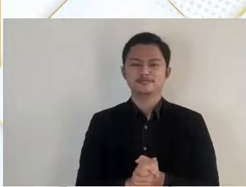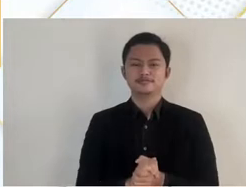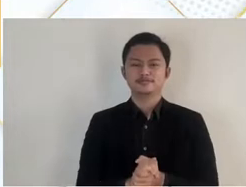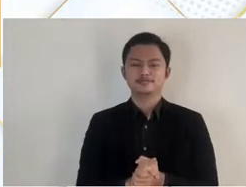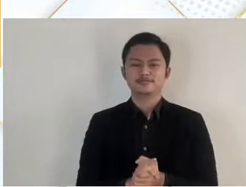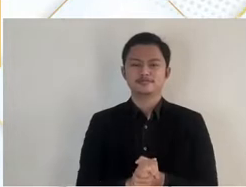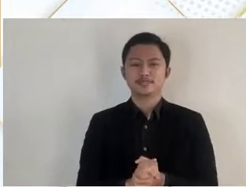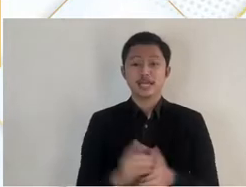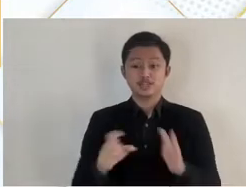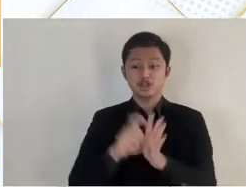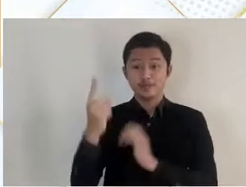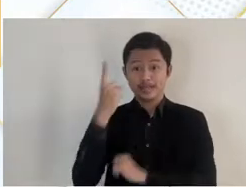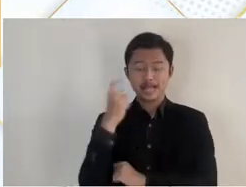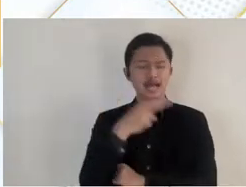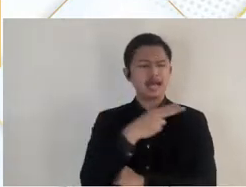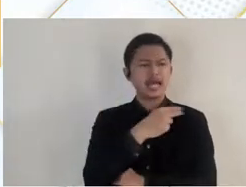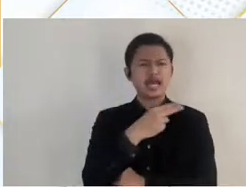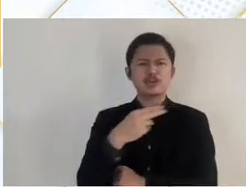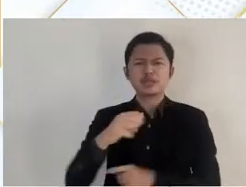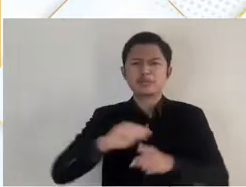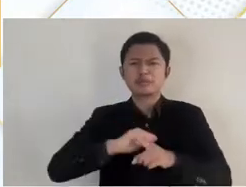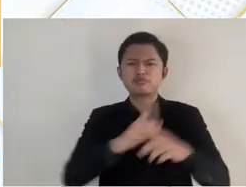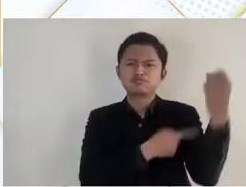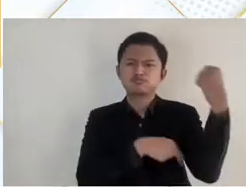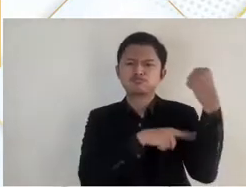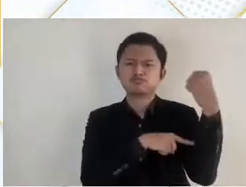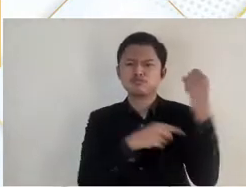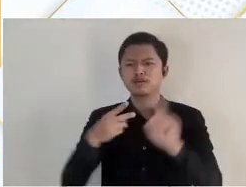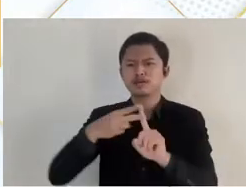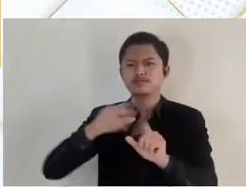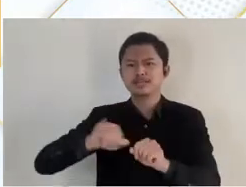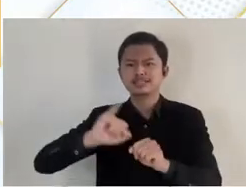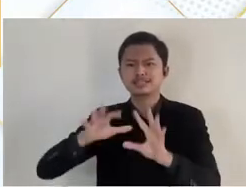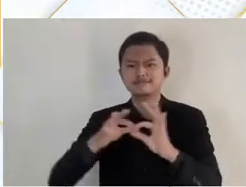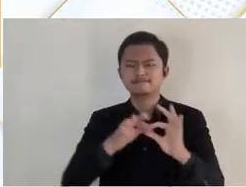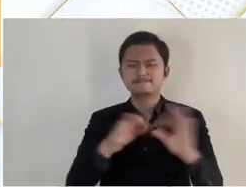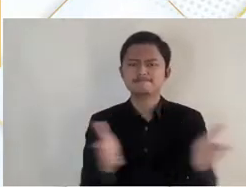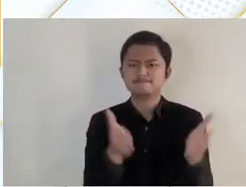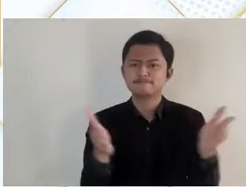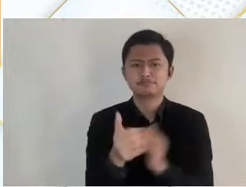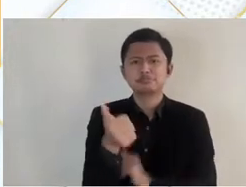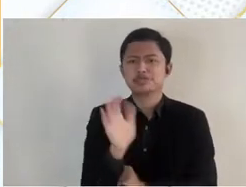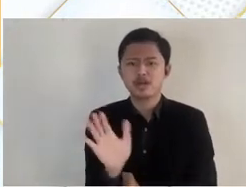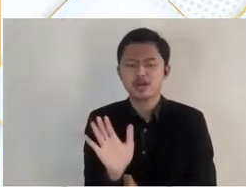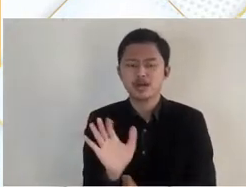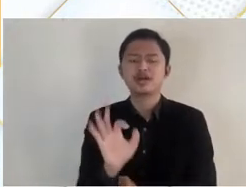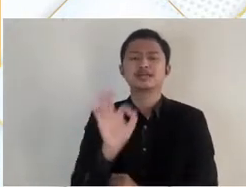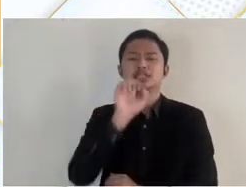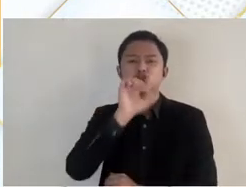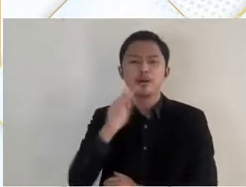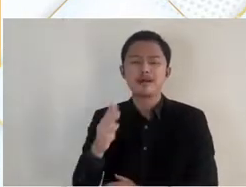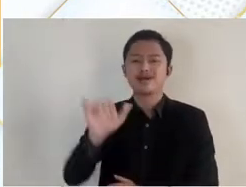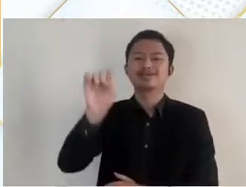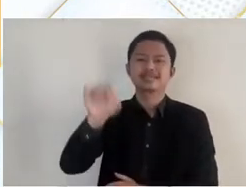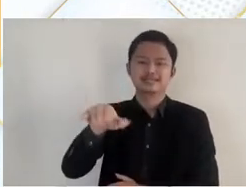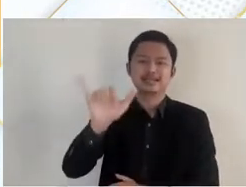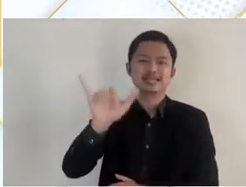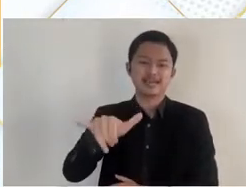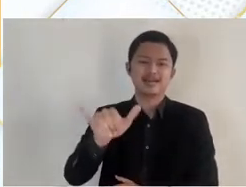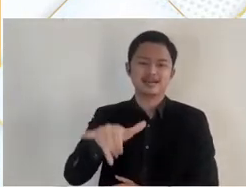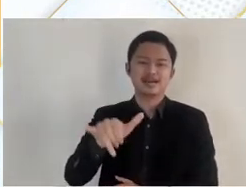can Indonesia increase pre-deployment training and capacity with capacity building with Fiji? Yes, I think